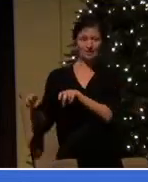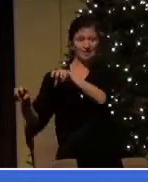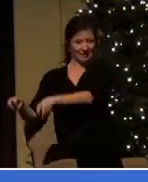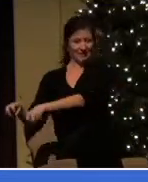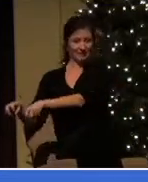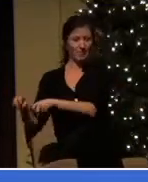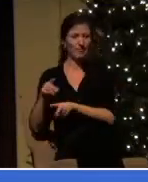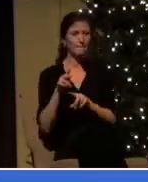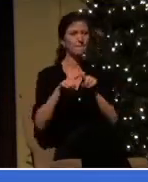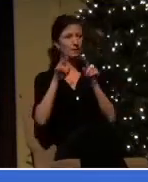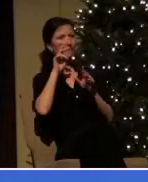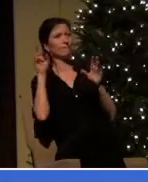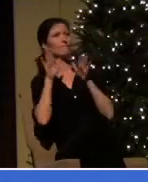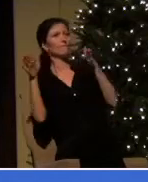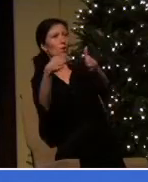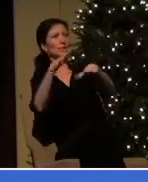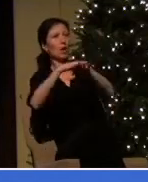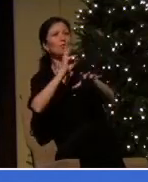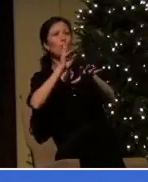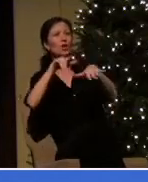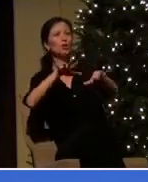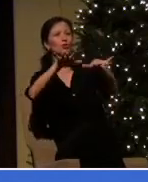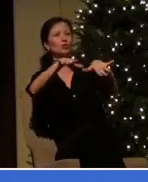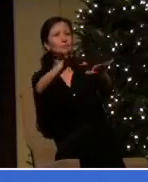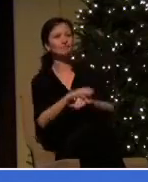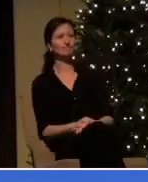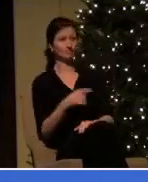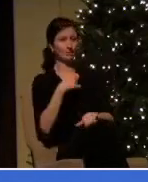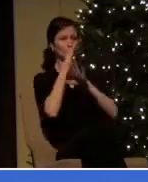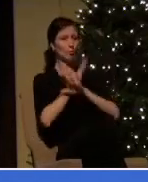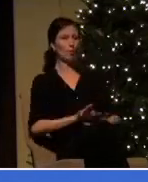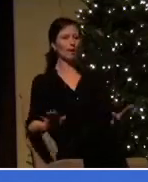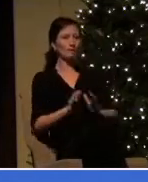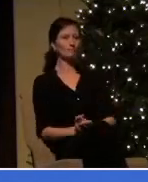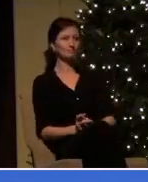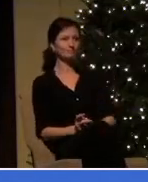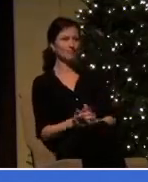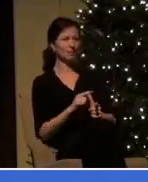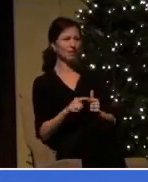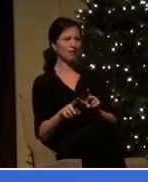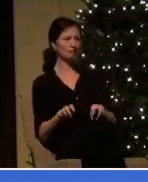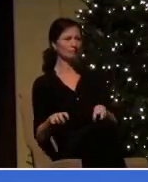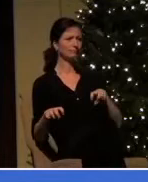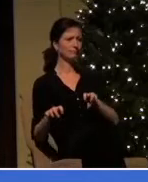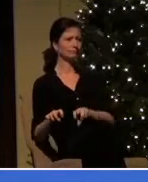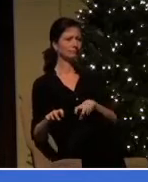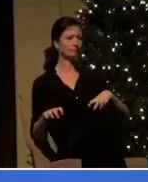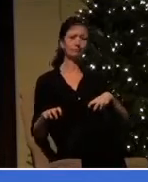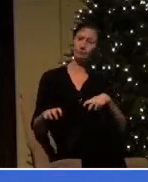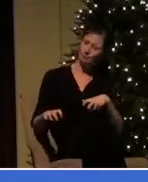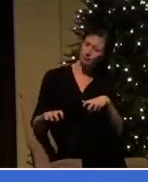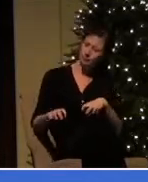ocean. For a very long time, I didn't say anything. Without thinking, I spontaneously turned to this old woman and quietly